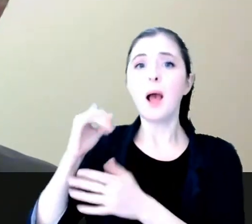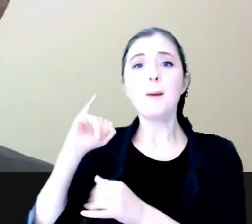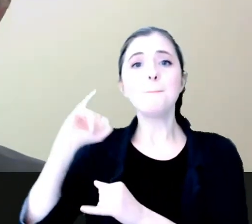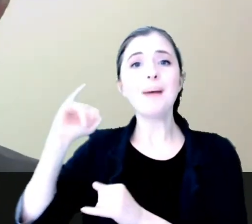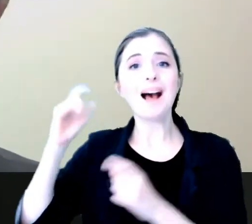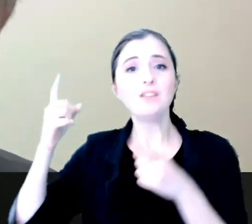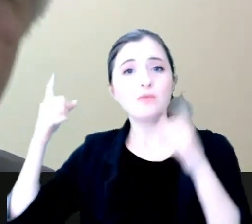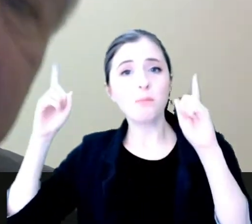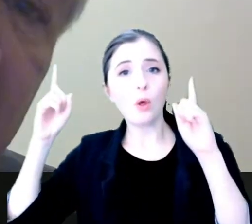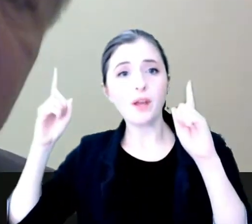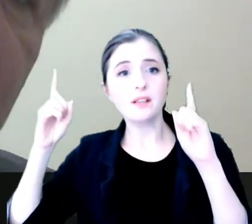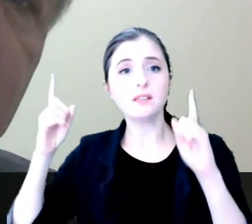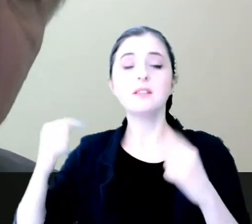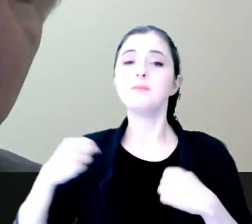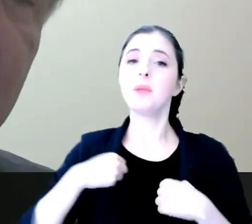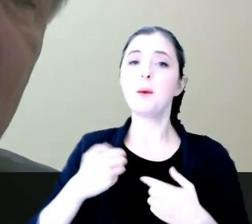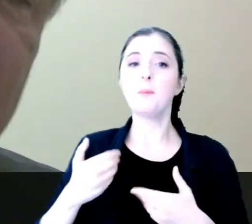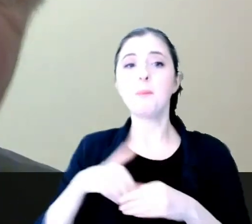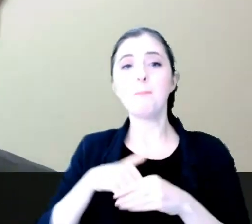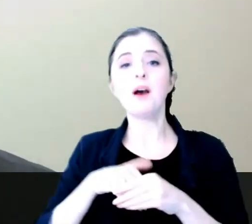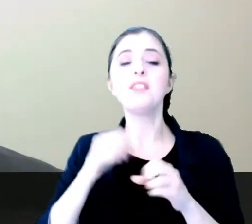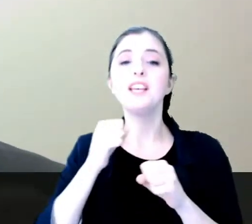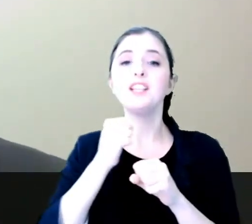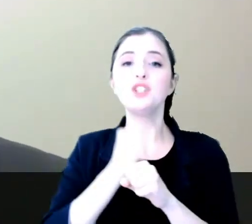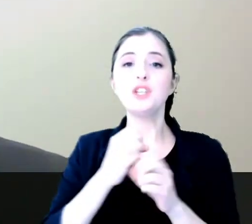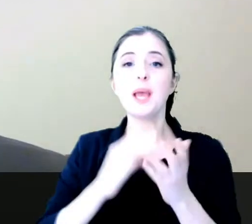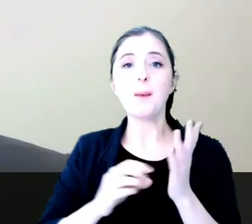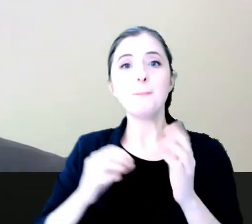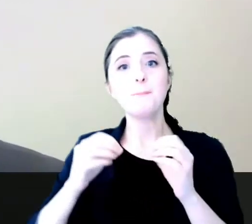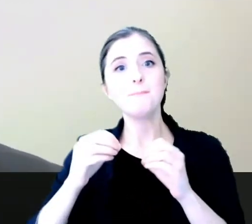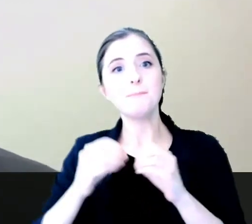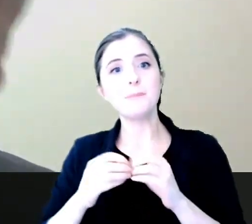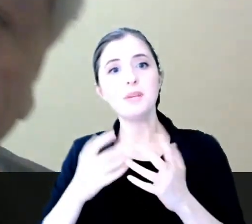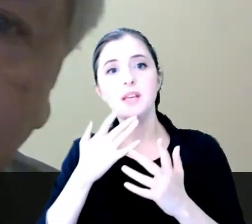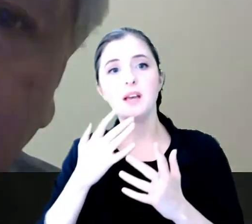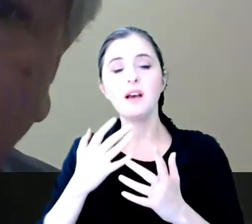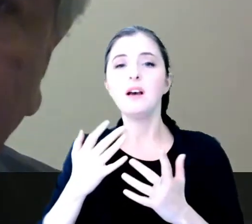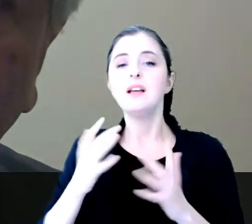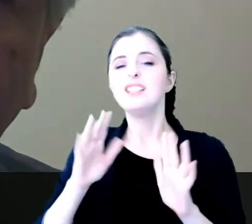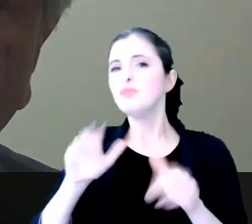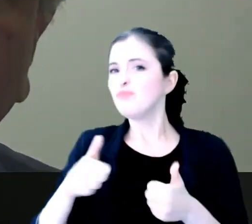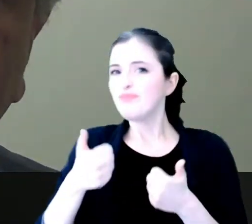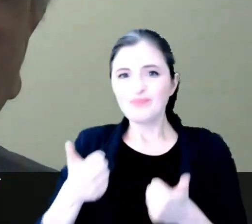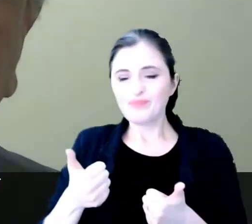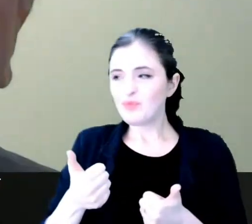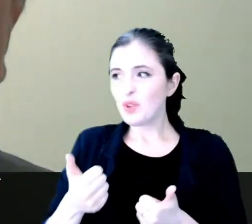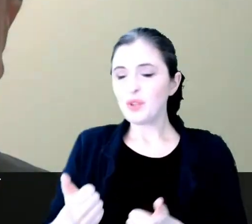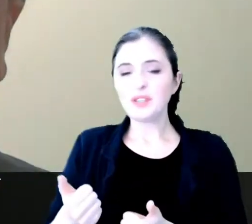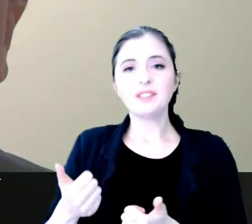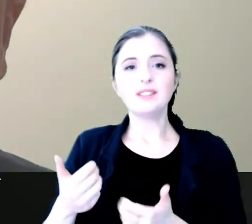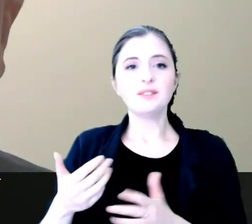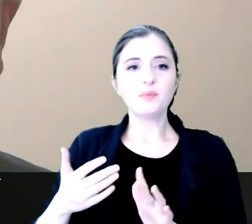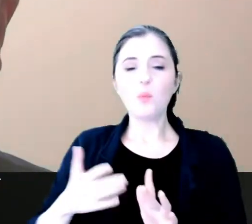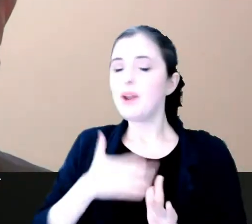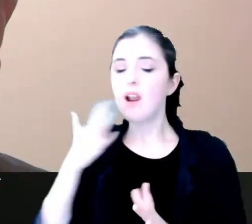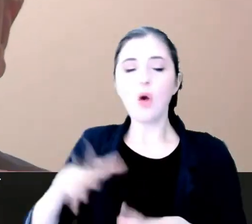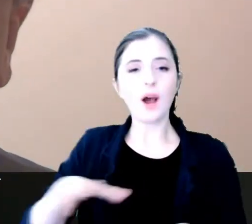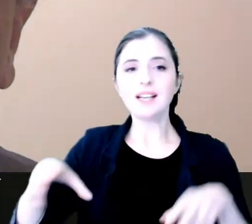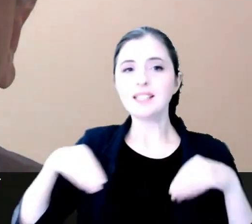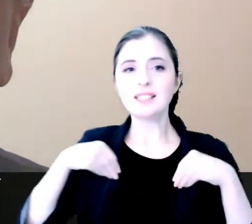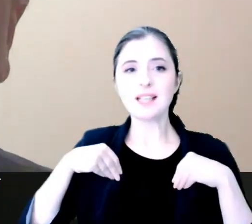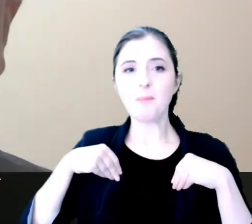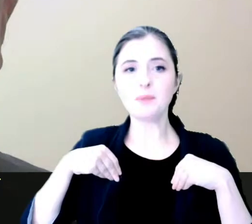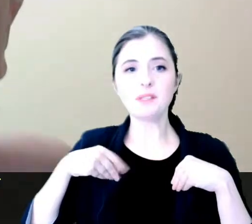of the GMB, and the GMB is a dispute with British Gas, not a dispute they want, but we cannot accept, they cannot accept